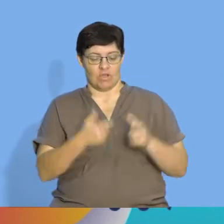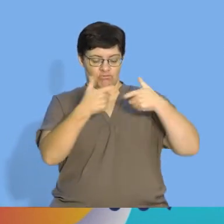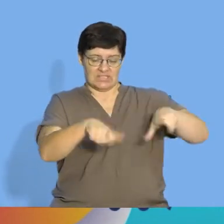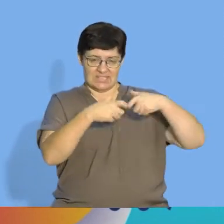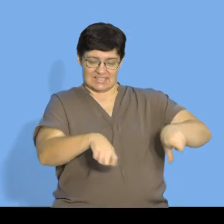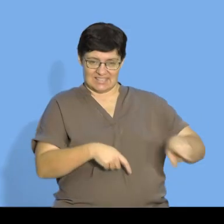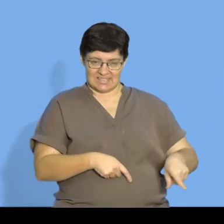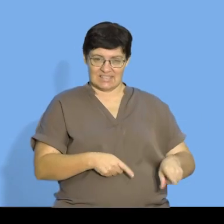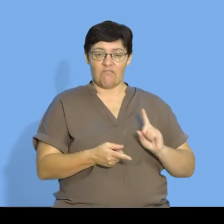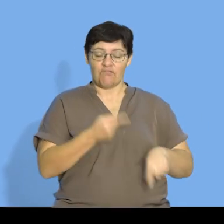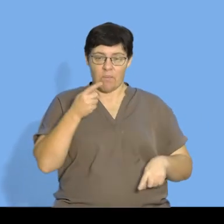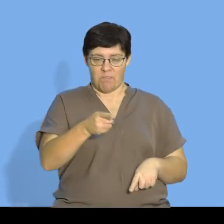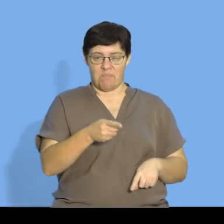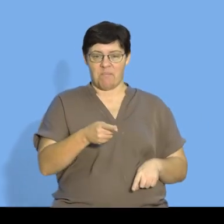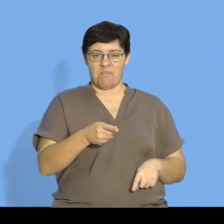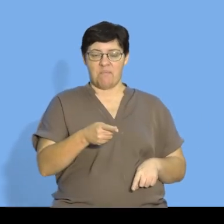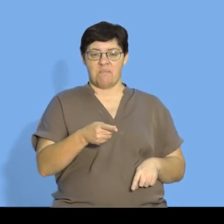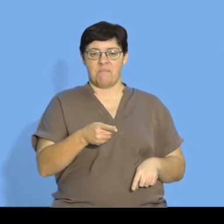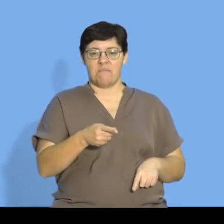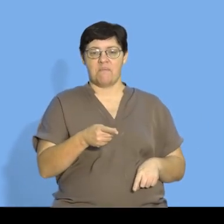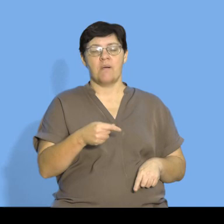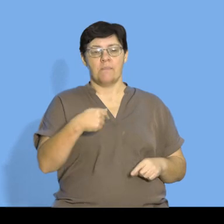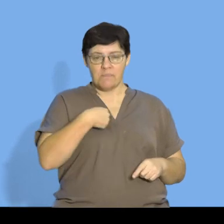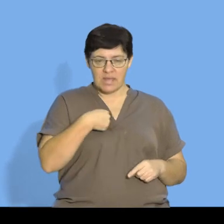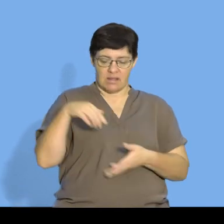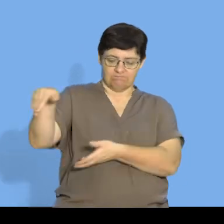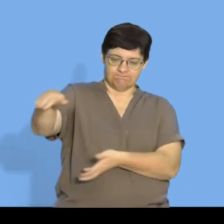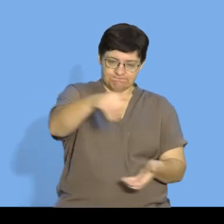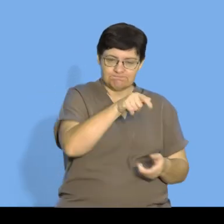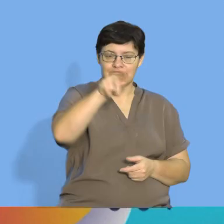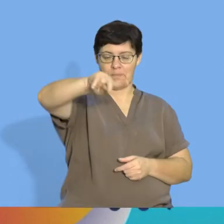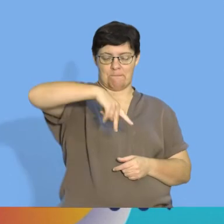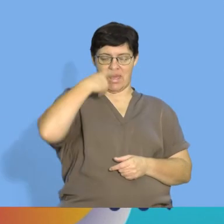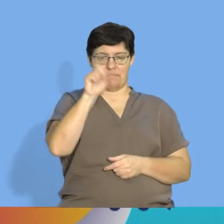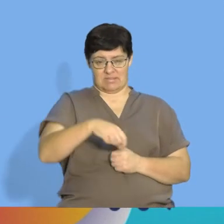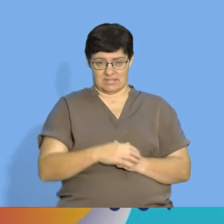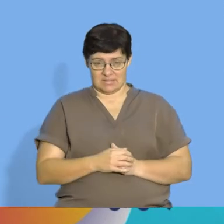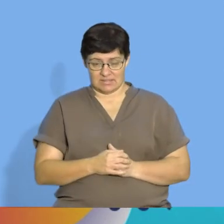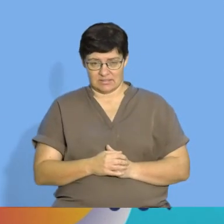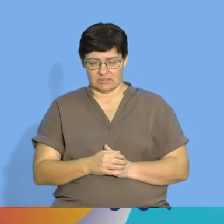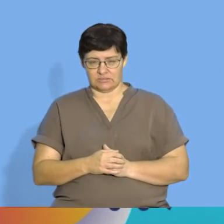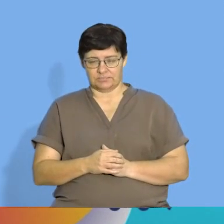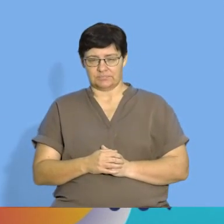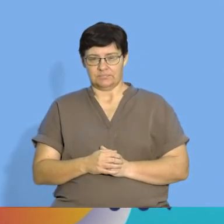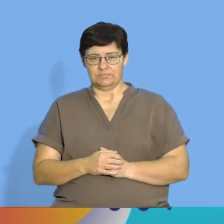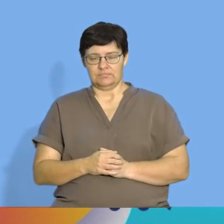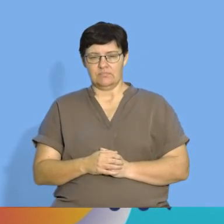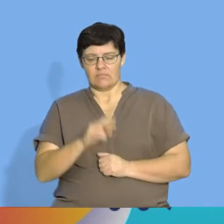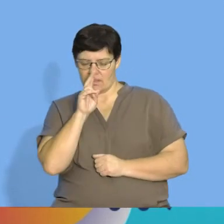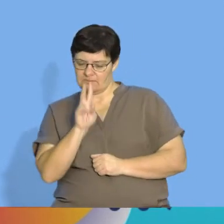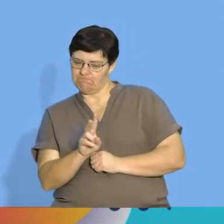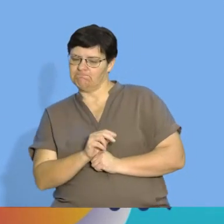our receipts from our debtors, where we looked at the debtors collection schedule, and we